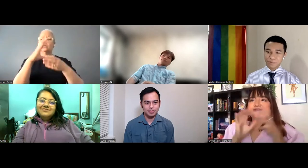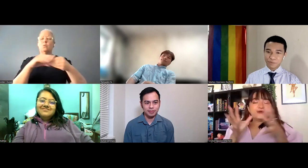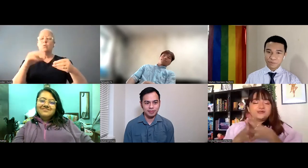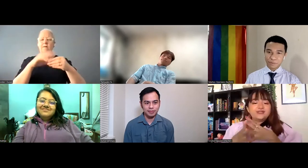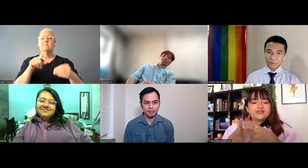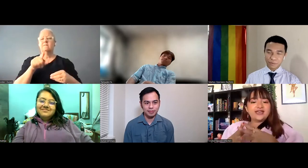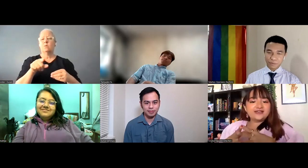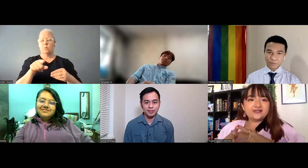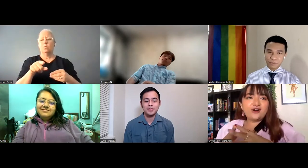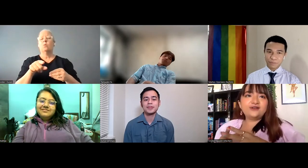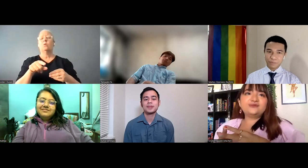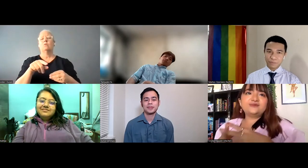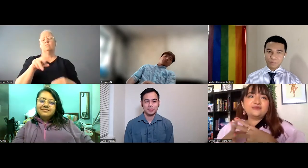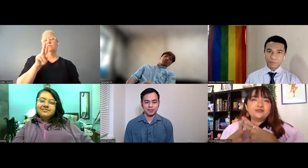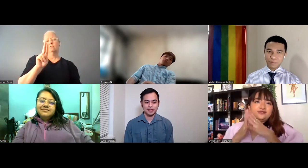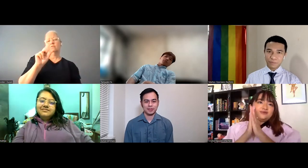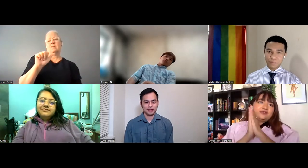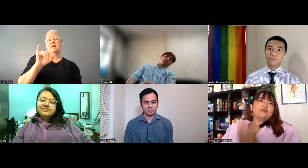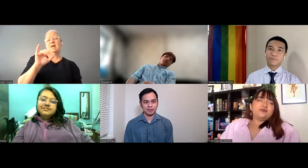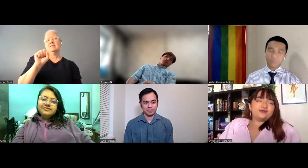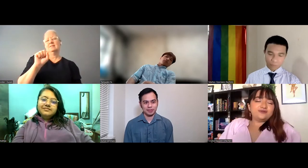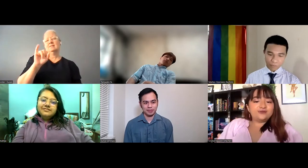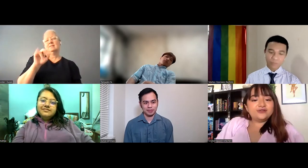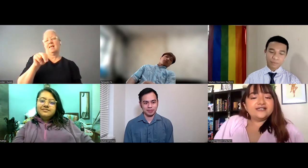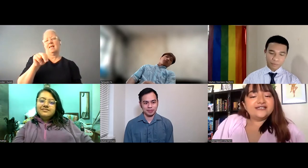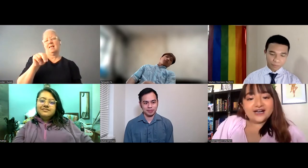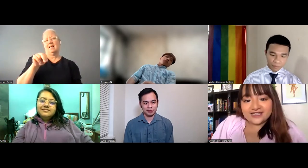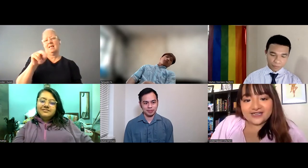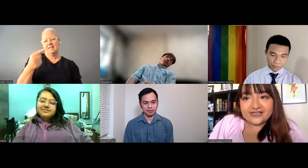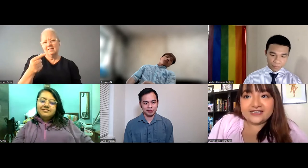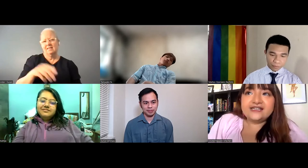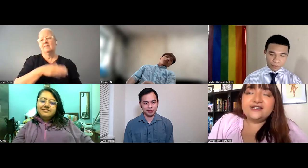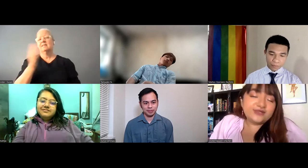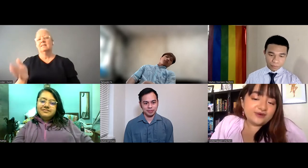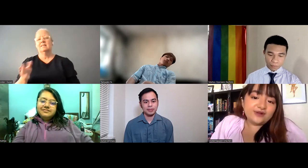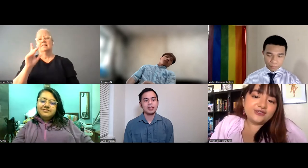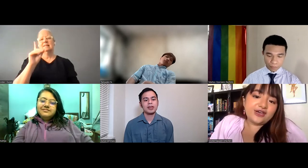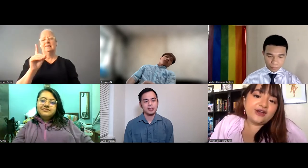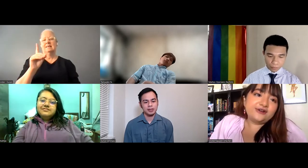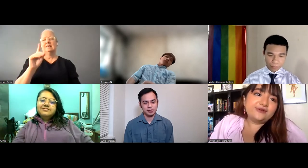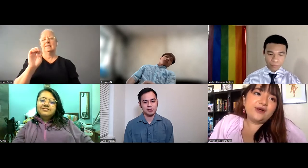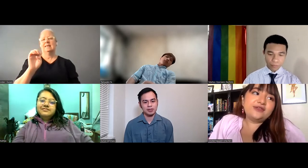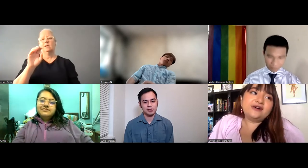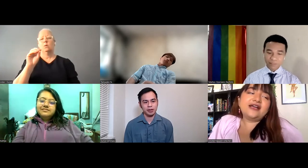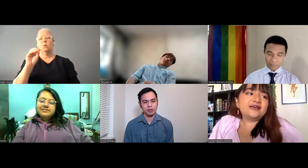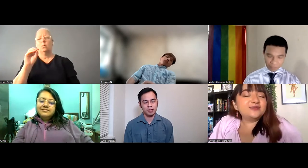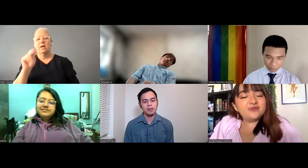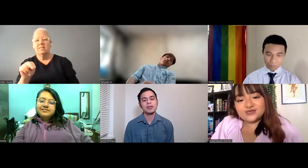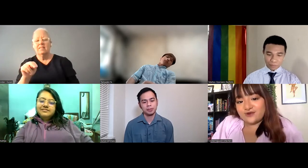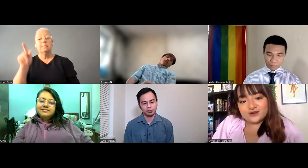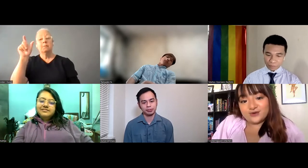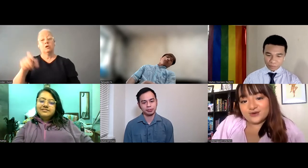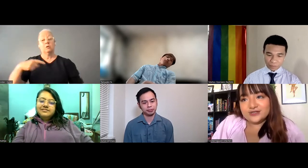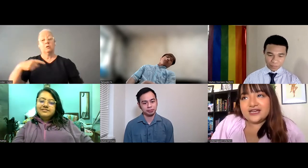the person that got it was this really beautiful young lady using a wheelchair who got the